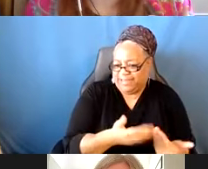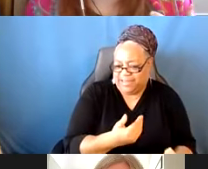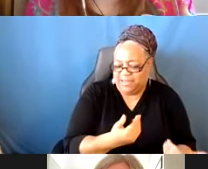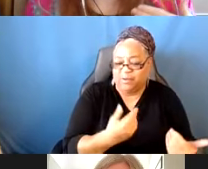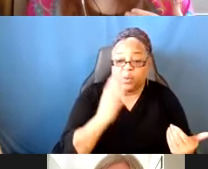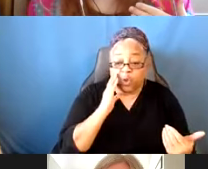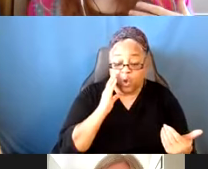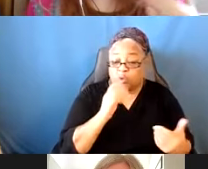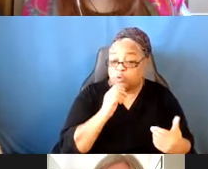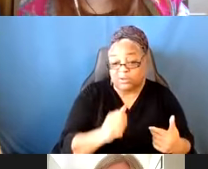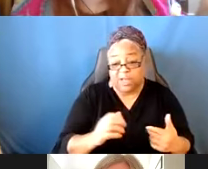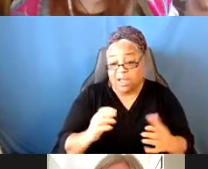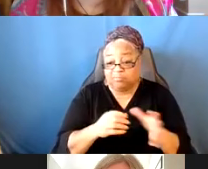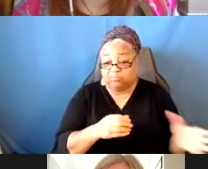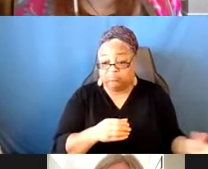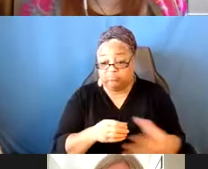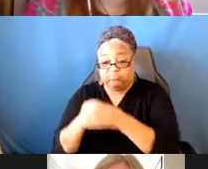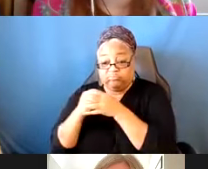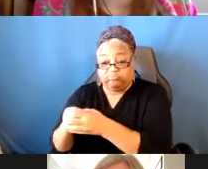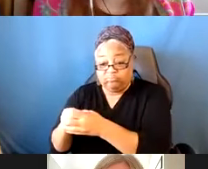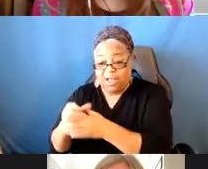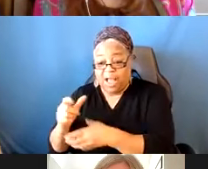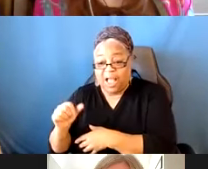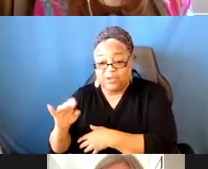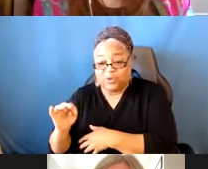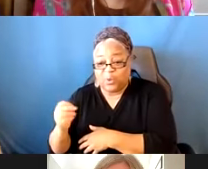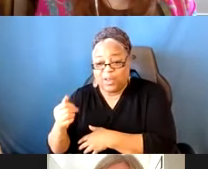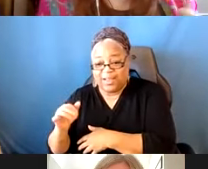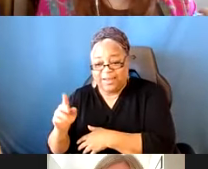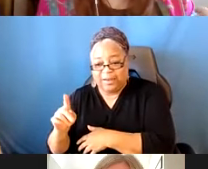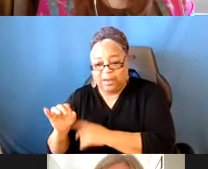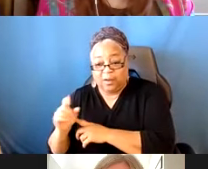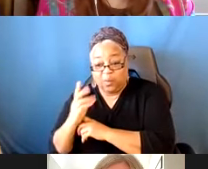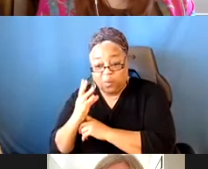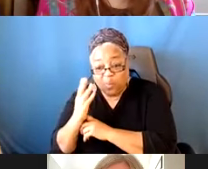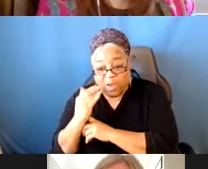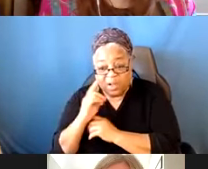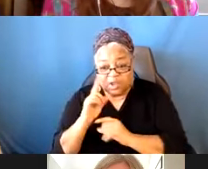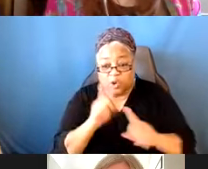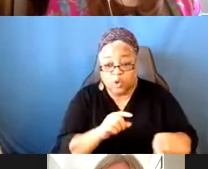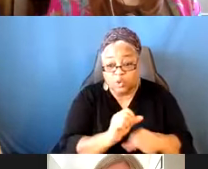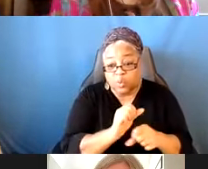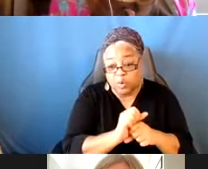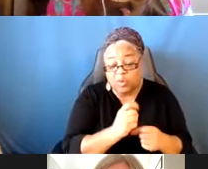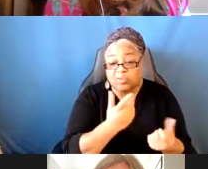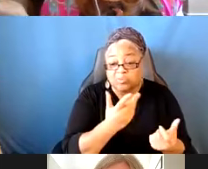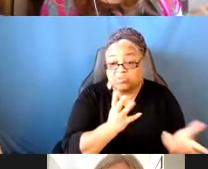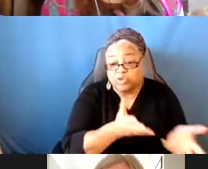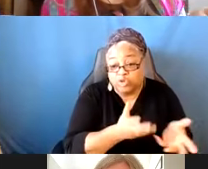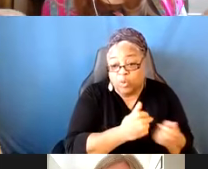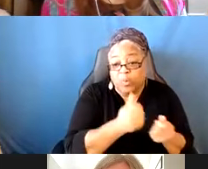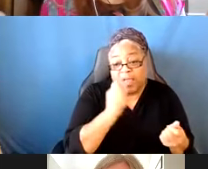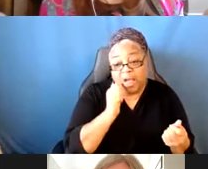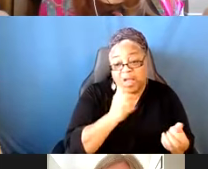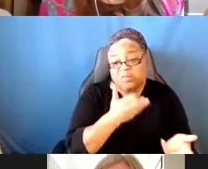work. She talks with her aunt and her friends. She's not isolated in the traditional sense. But there are